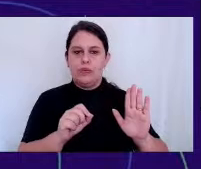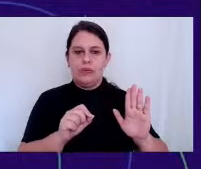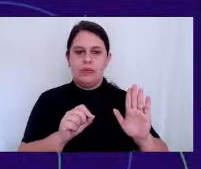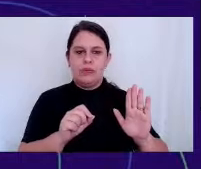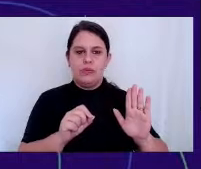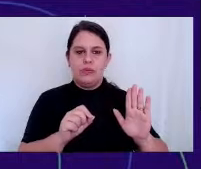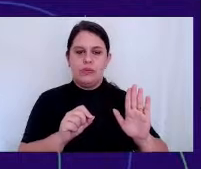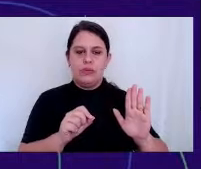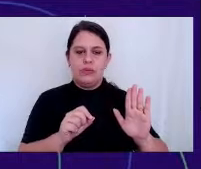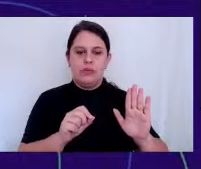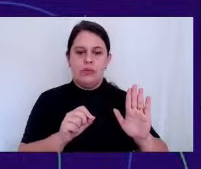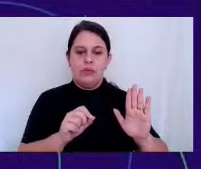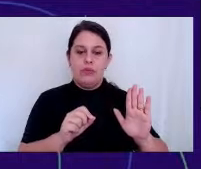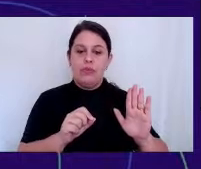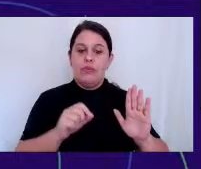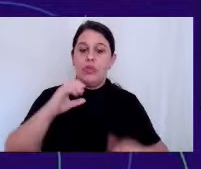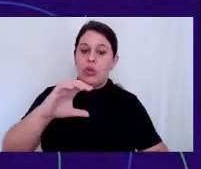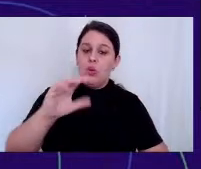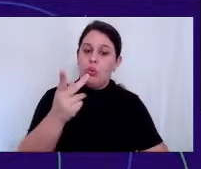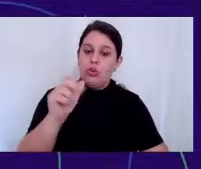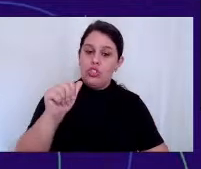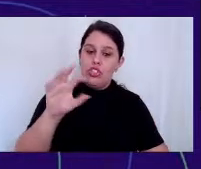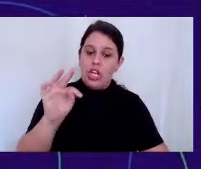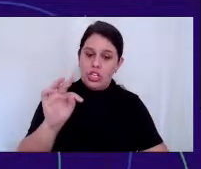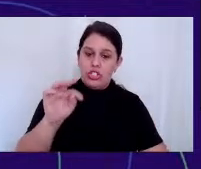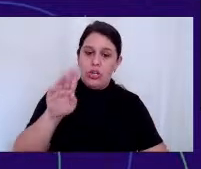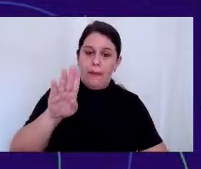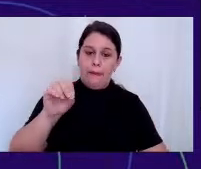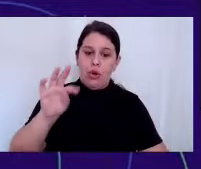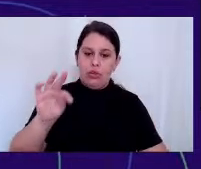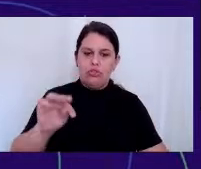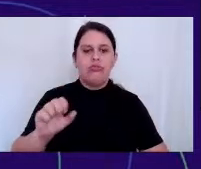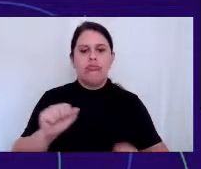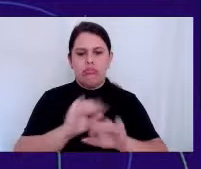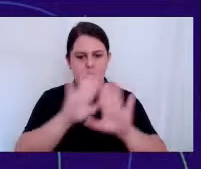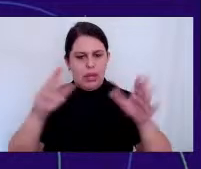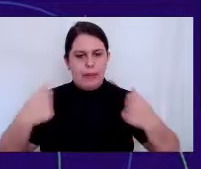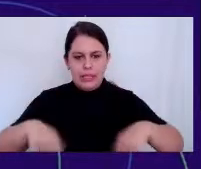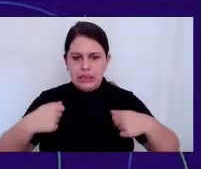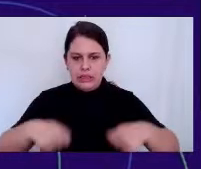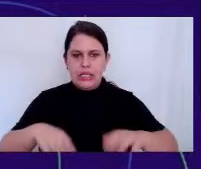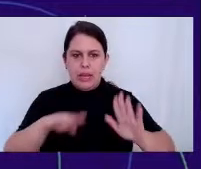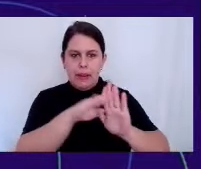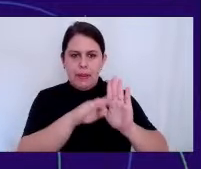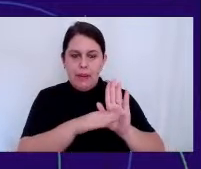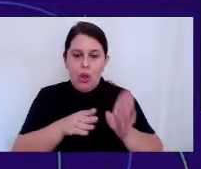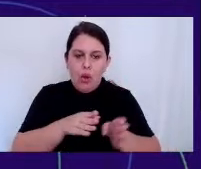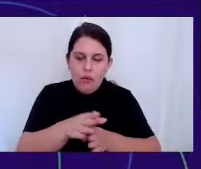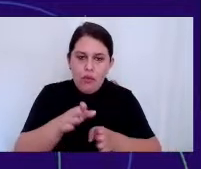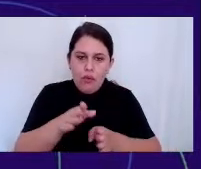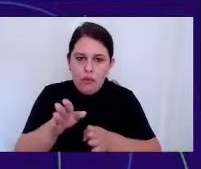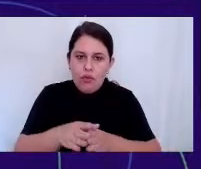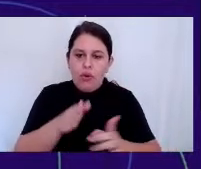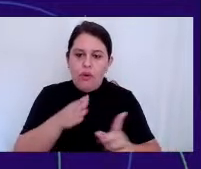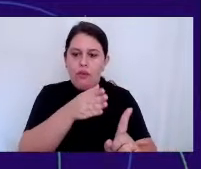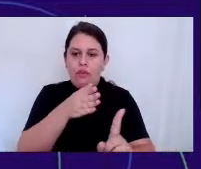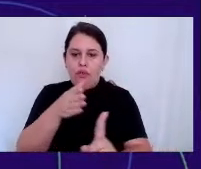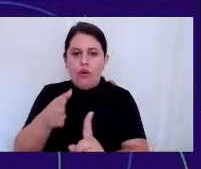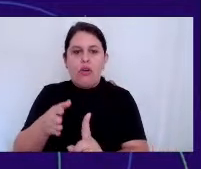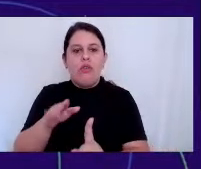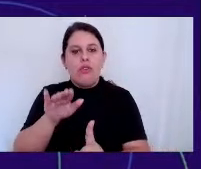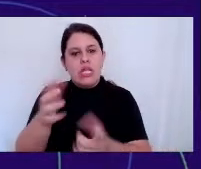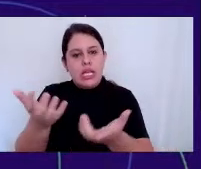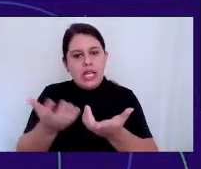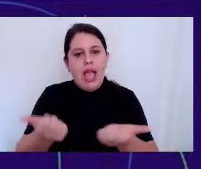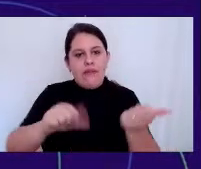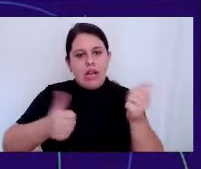with specific points that you want to evaluate. Exactly. But it's a time saver for for